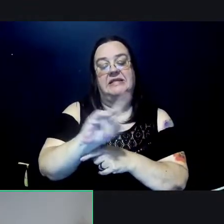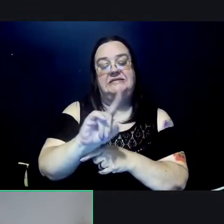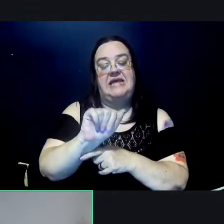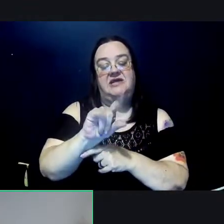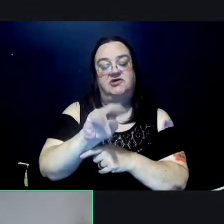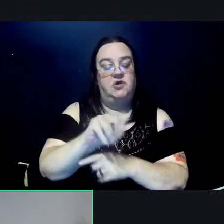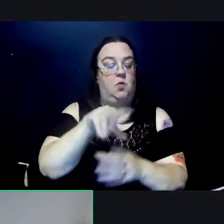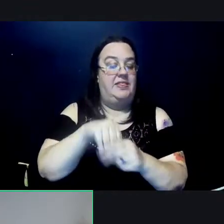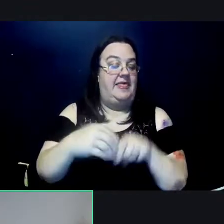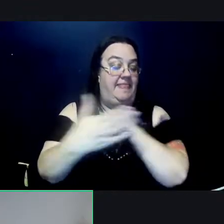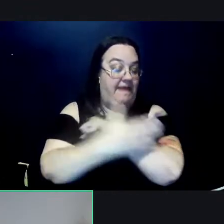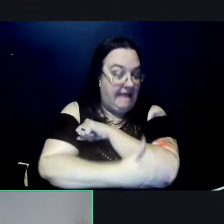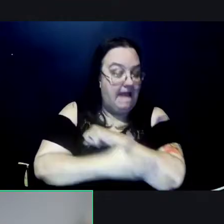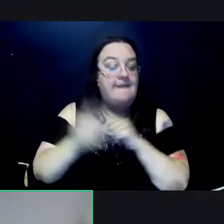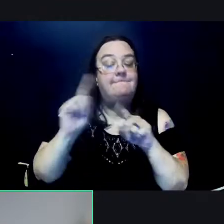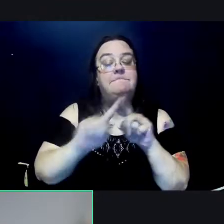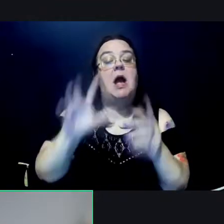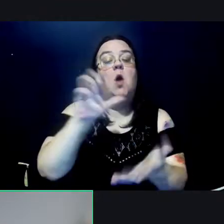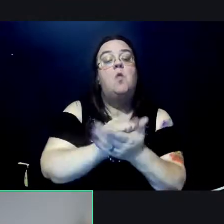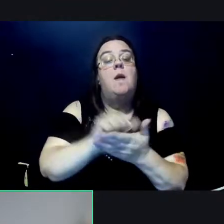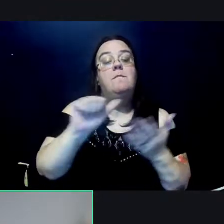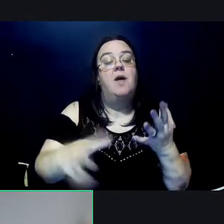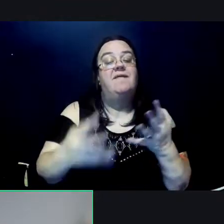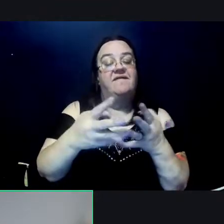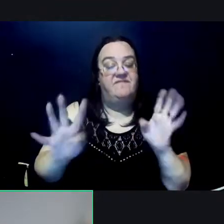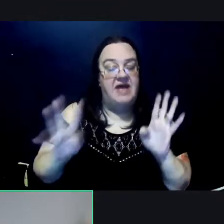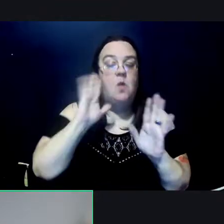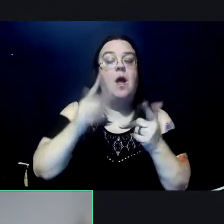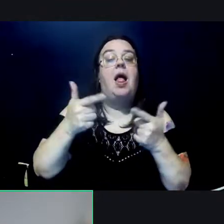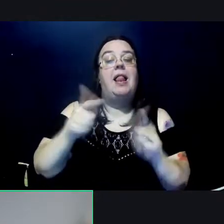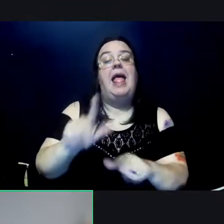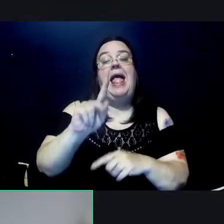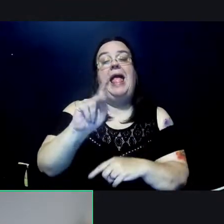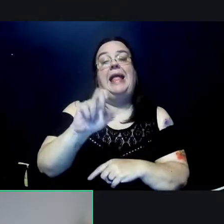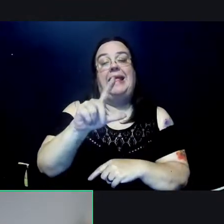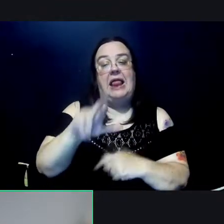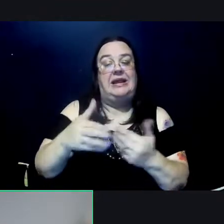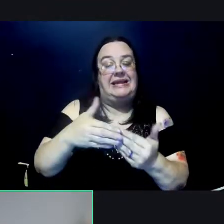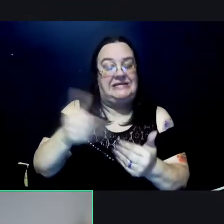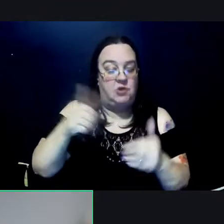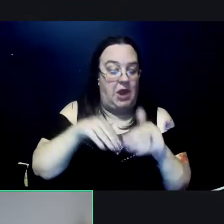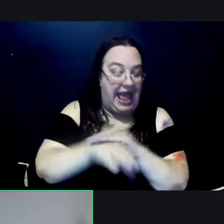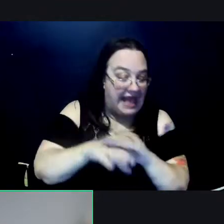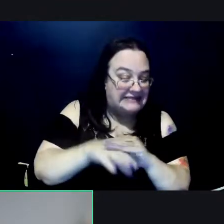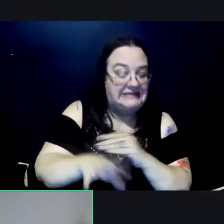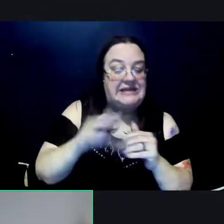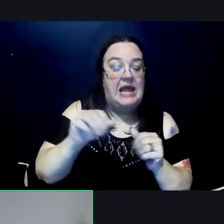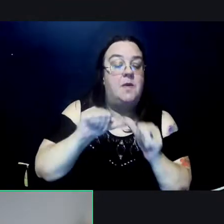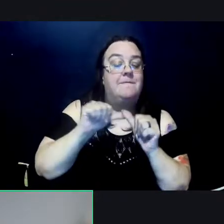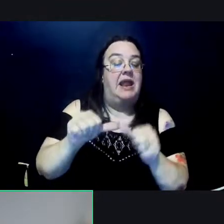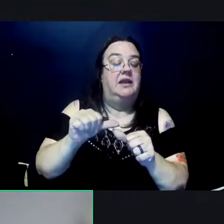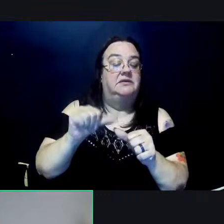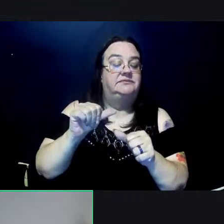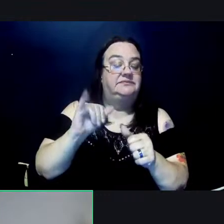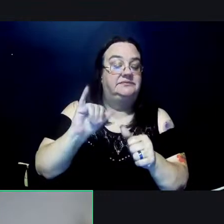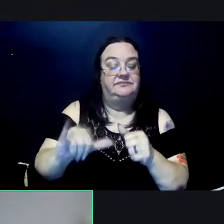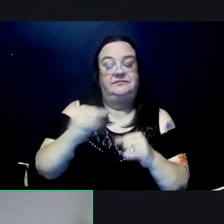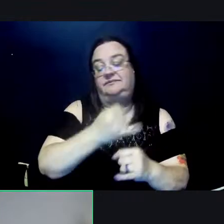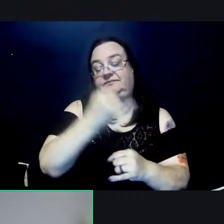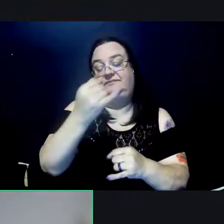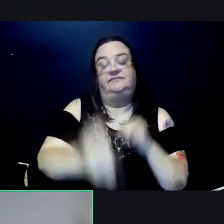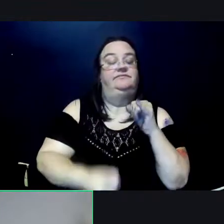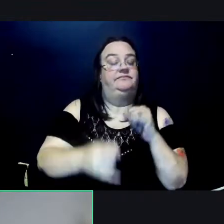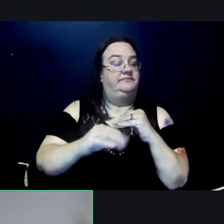the removal of the fence would allow Keller easier access to maintain and to reach that final stabilization